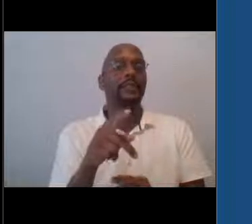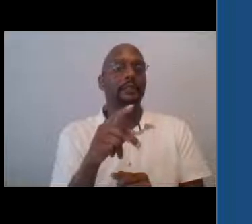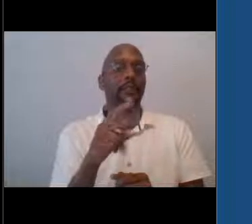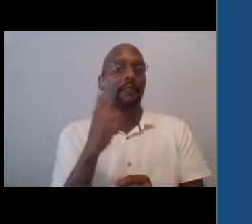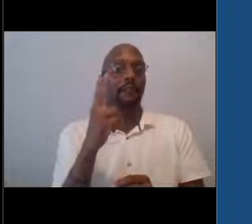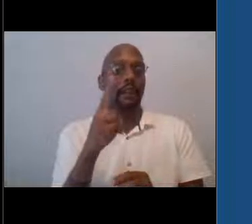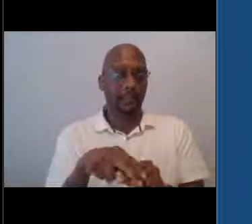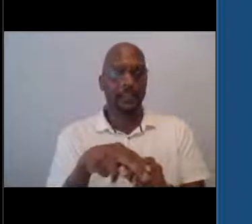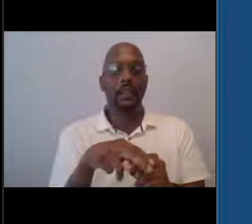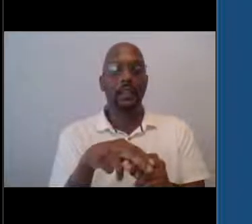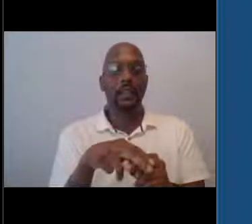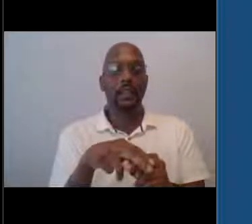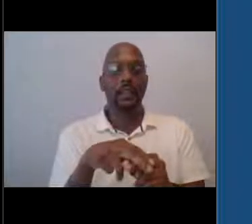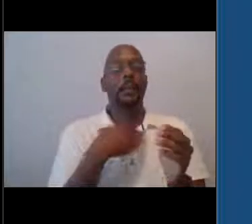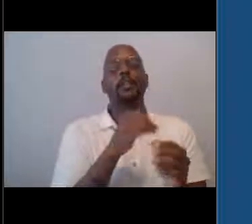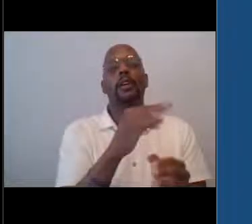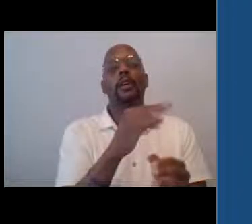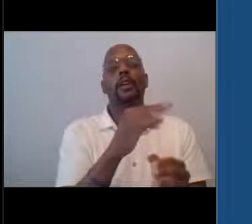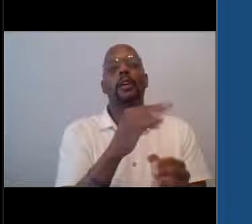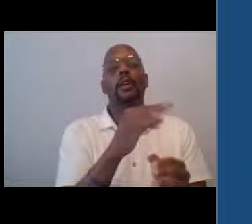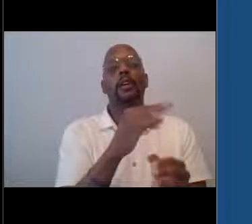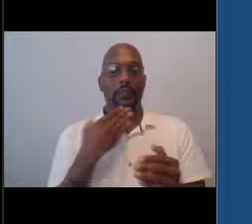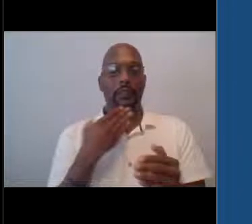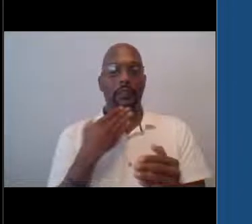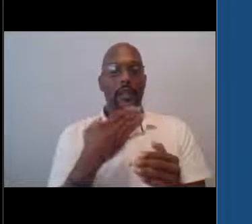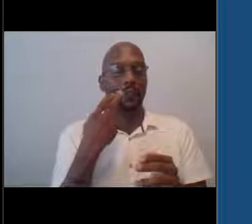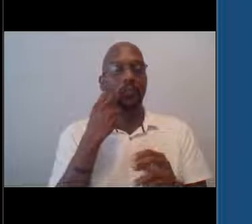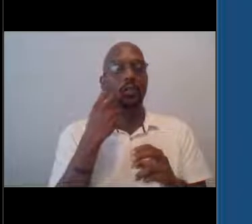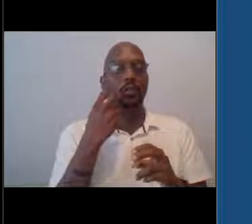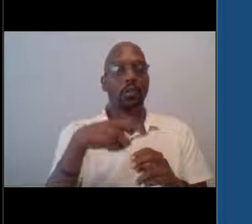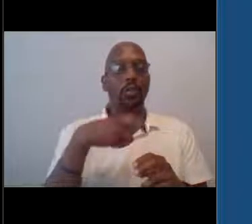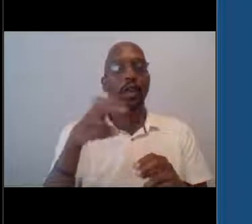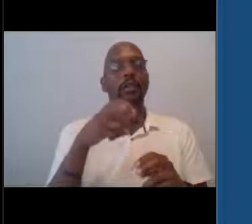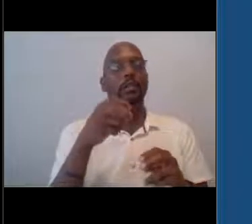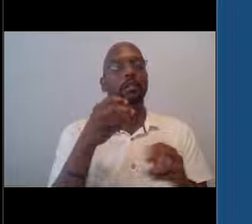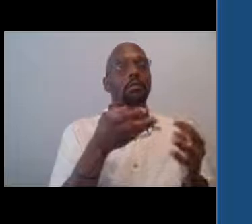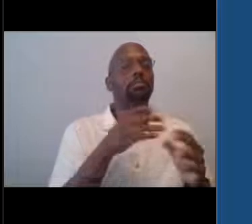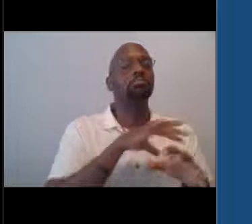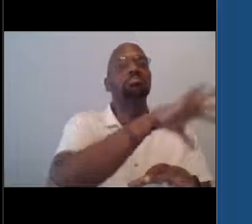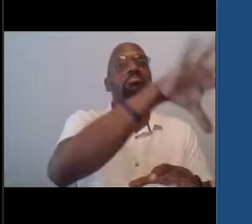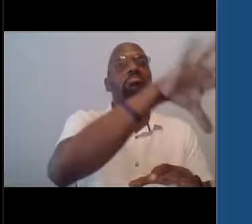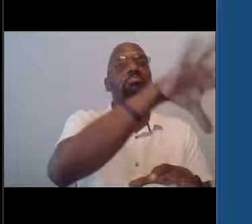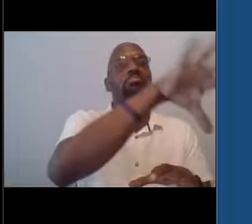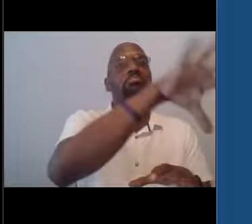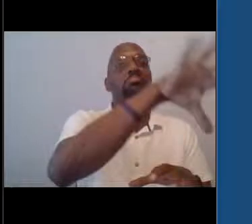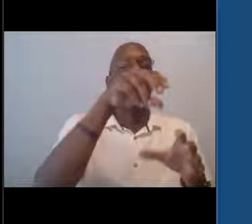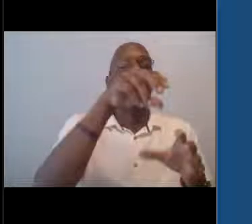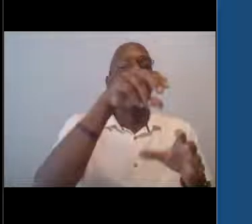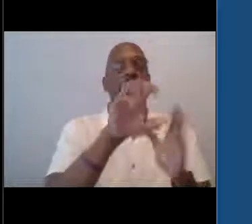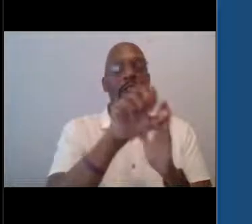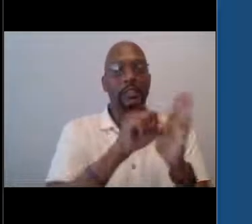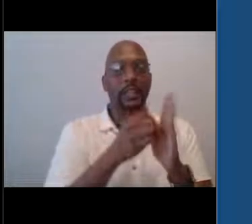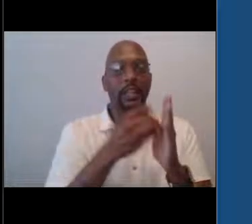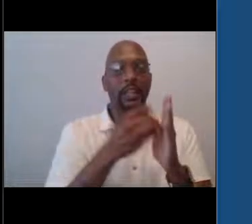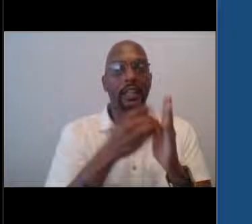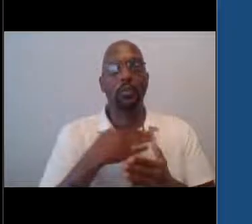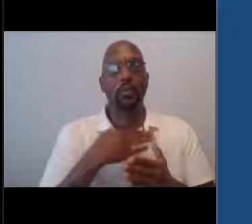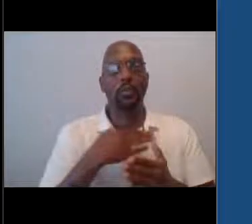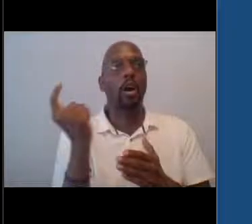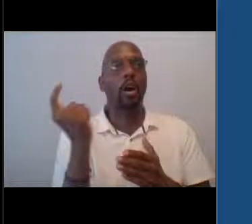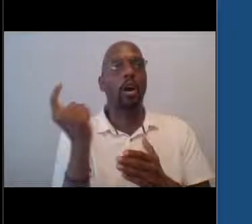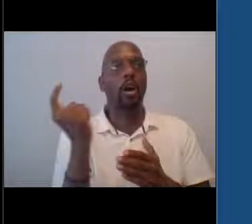of the staff, transportation stakeholders across the state. Appreciate everything that you've been doing since the last time